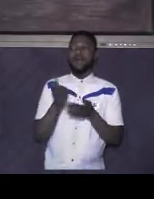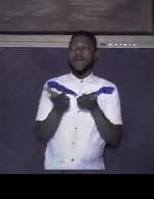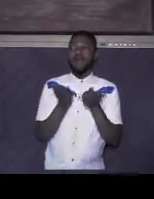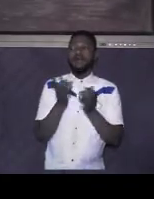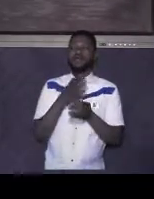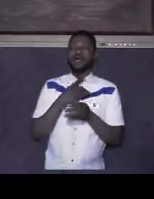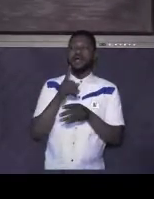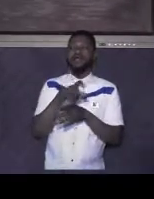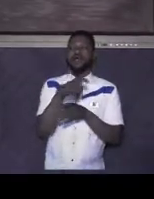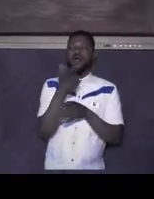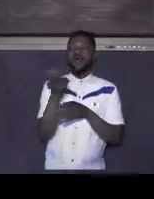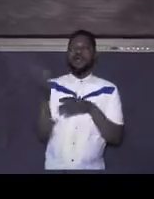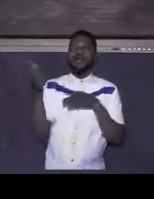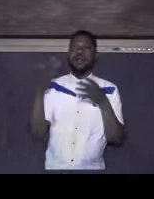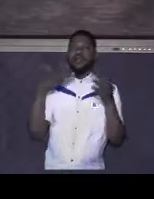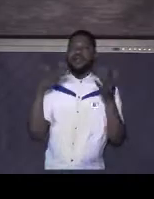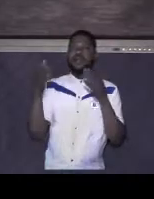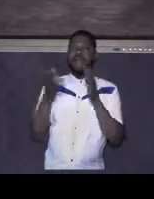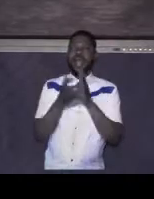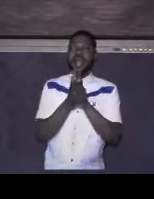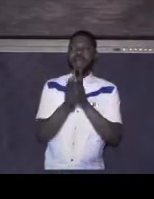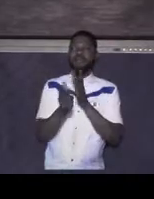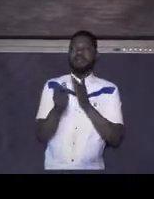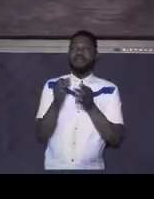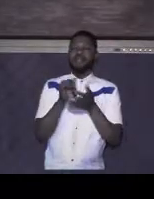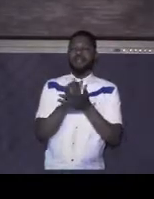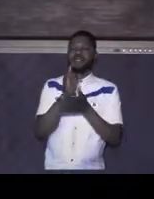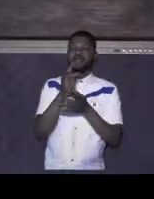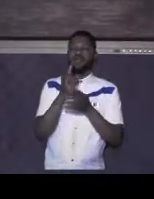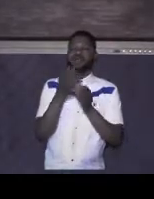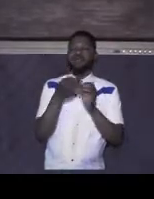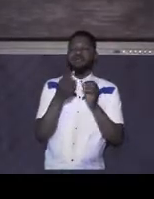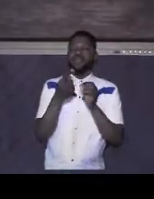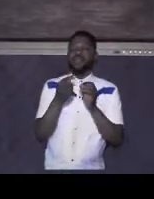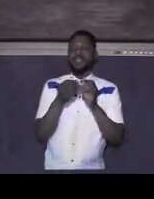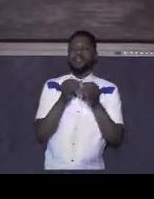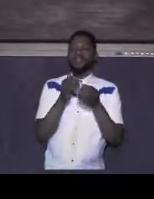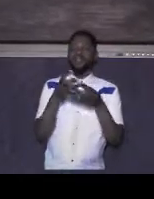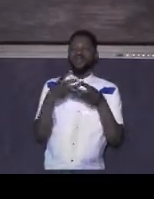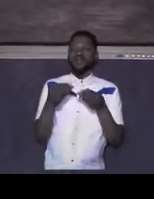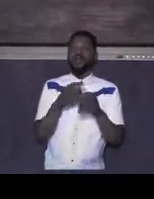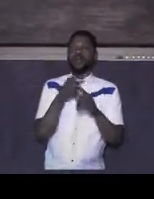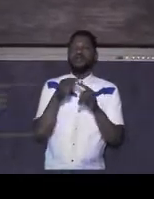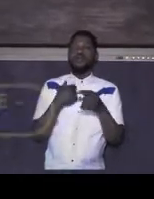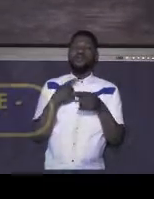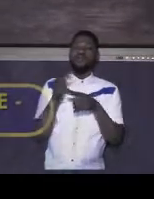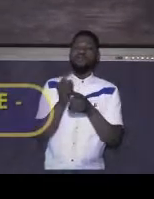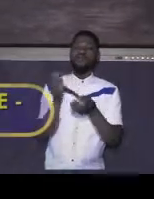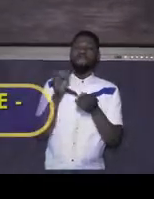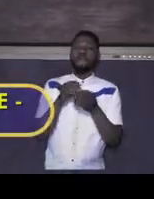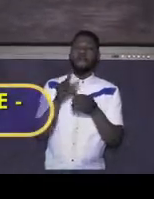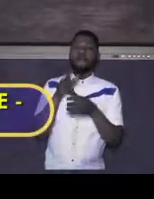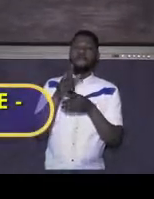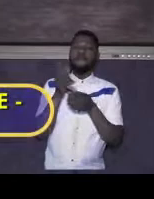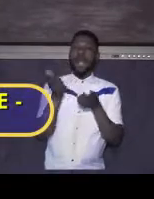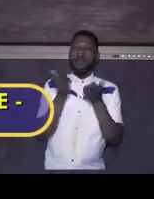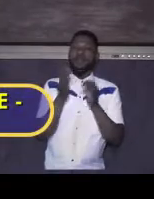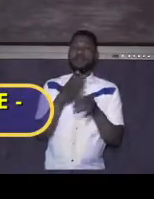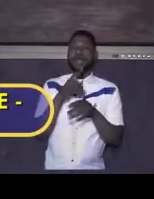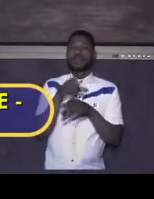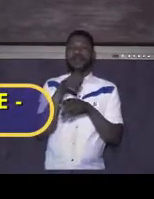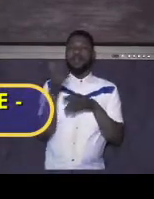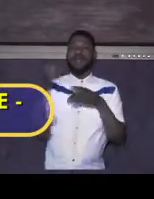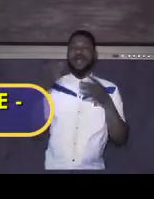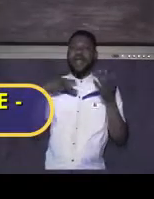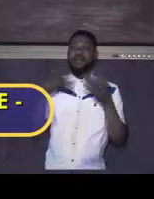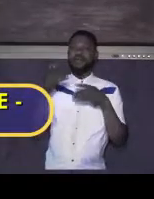more pilots and other aviation experts. That's one of the solutions. When we train more pilots and